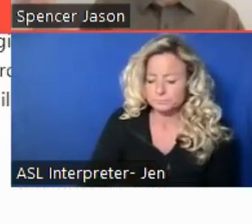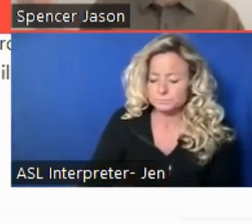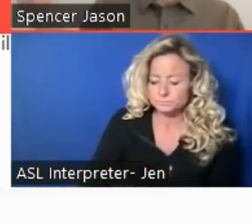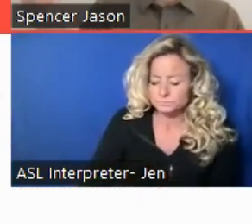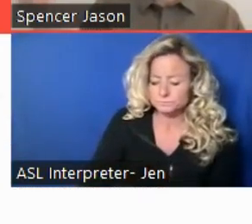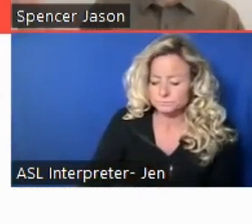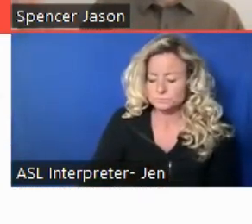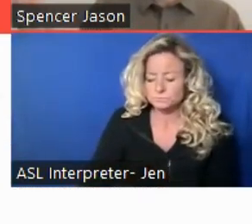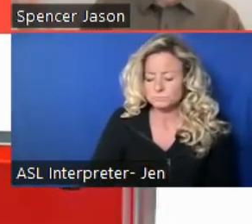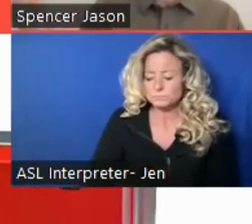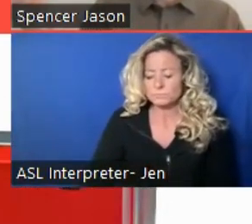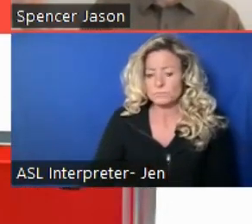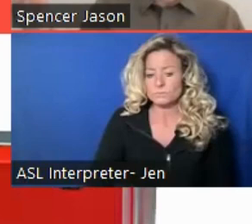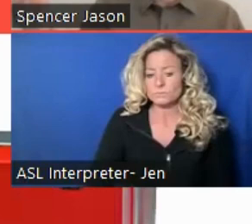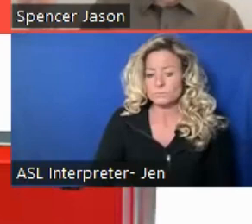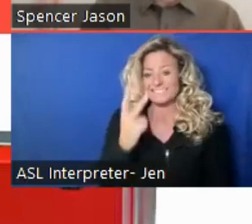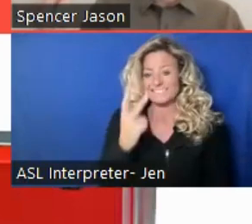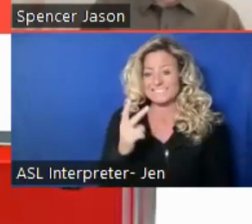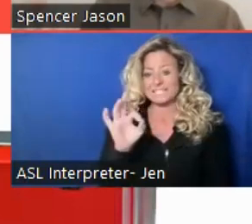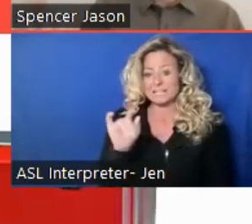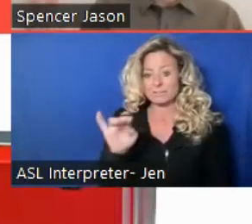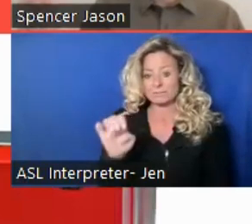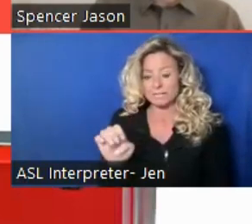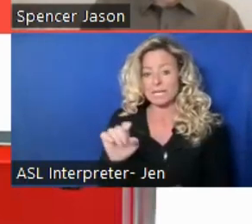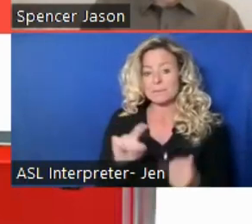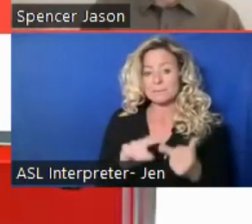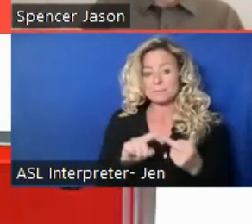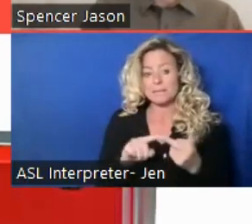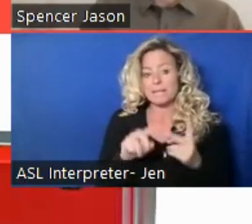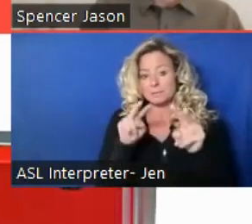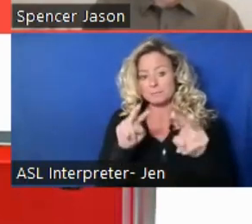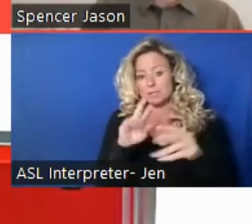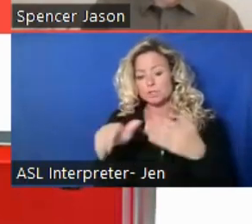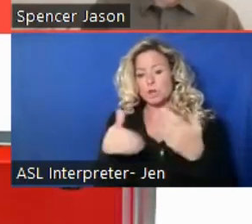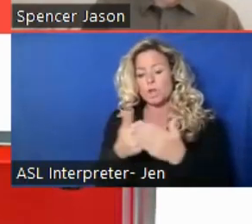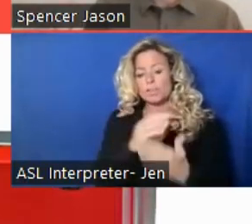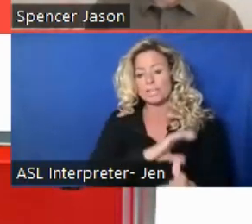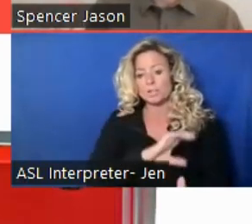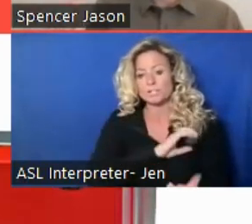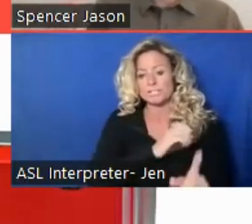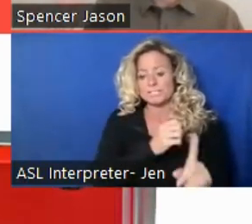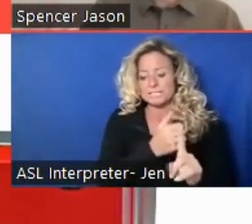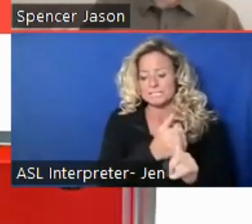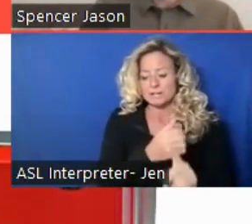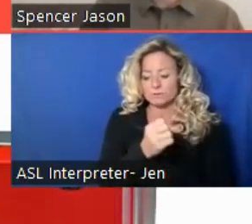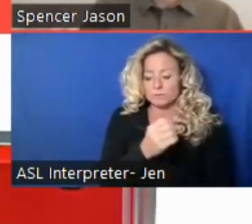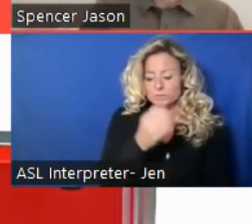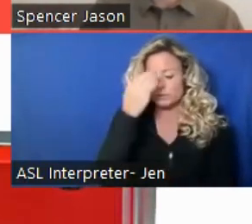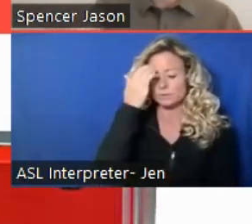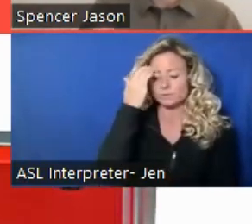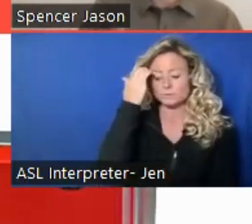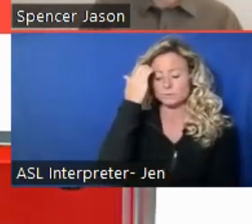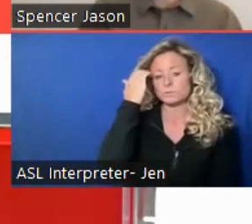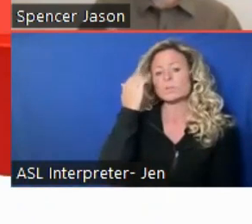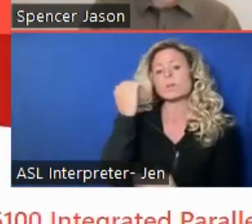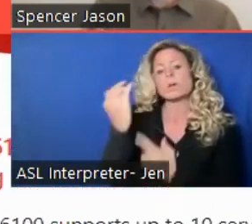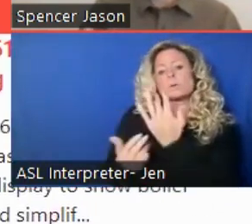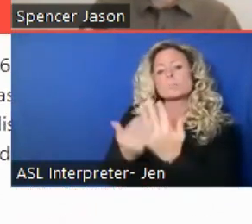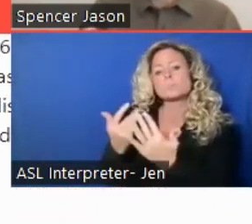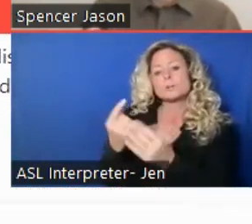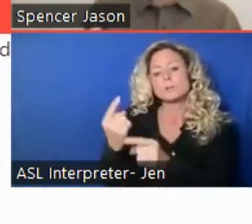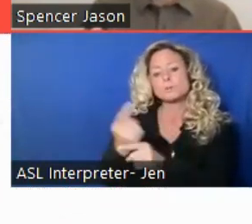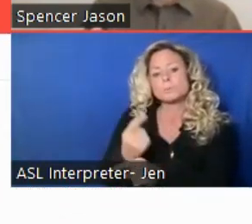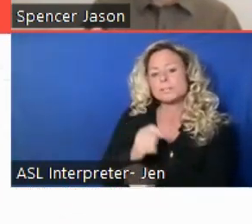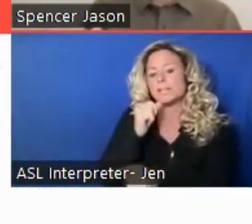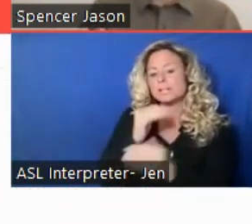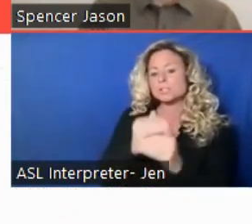see a flame and monitor the characteristics of it to make sure it's burning properly. There's not too much fuel, there's not too much